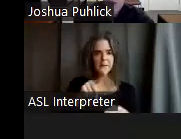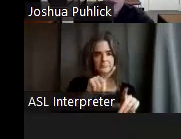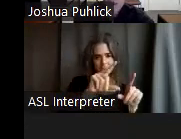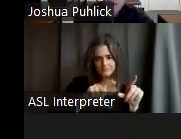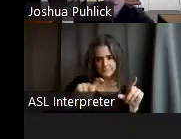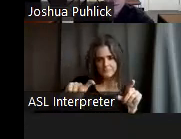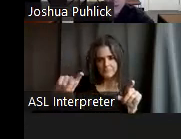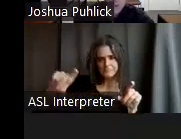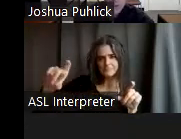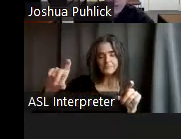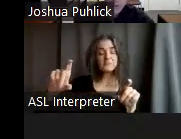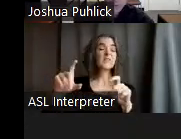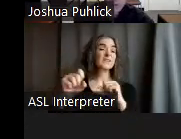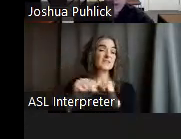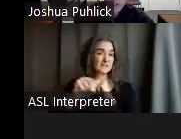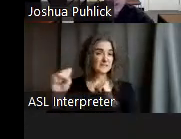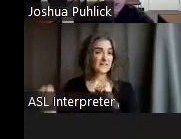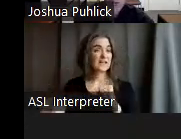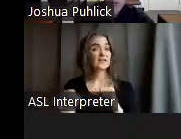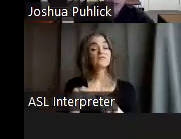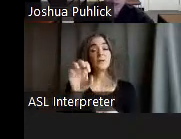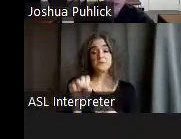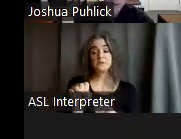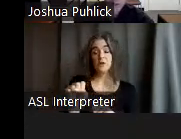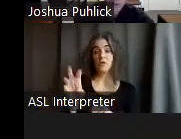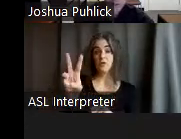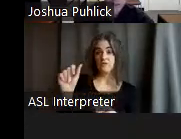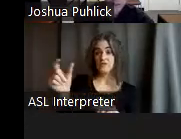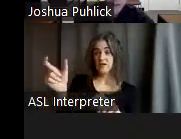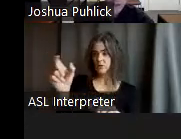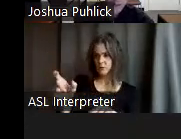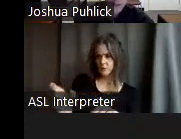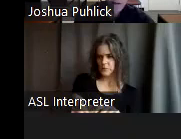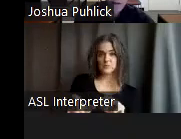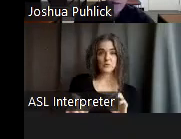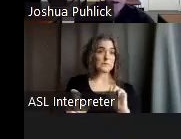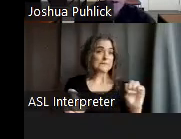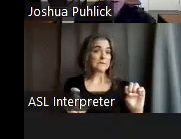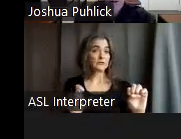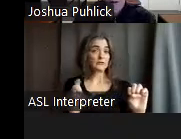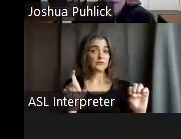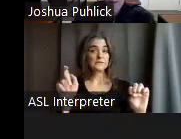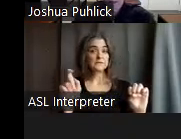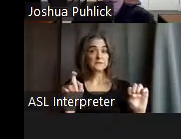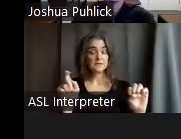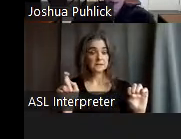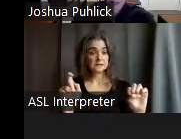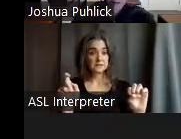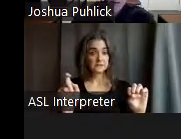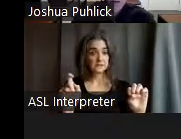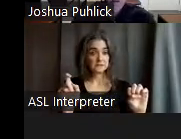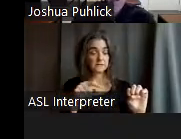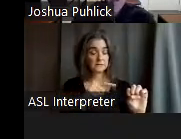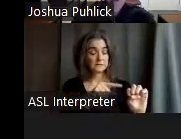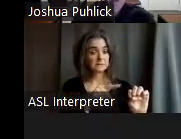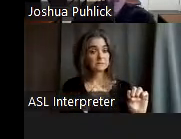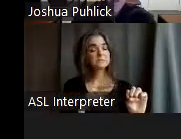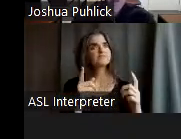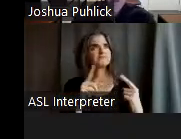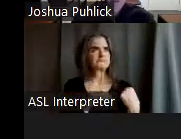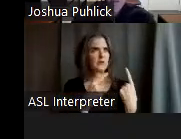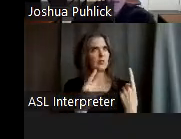pine, which extended from southern Virginia to eastern Texas. Prior to European settlement, longleaf